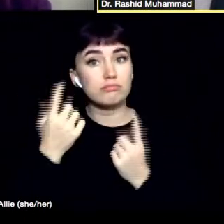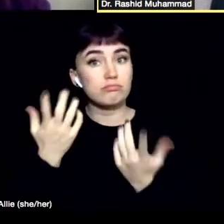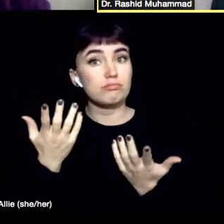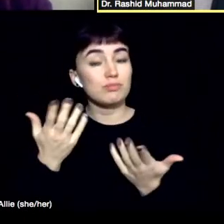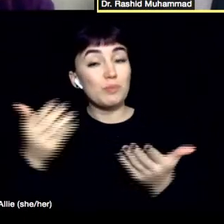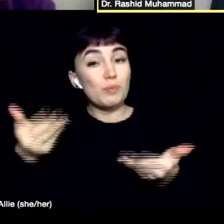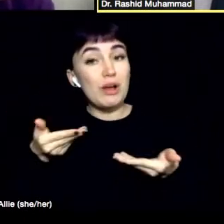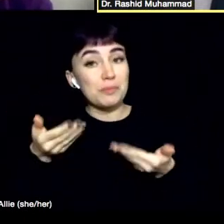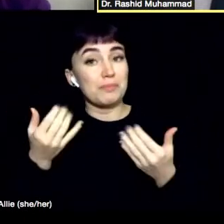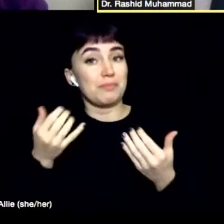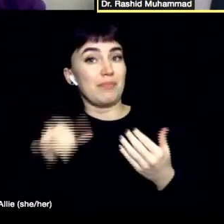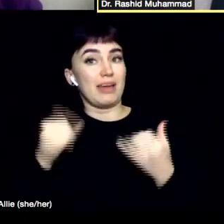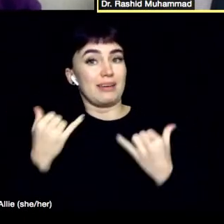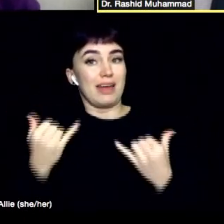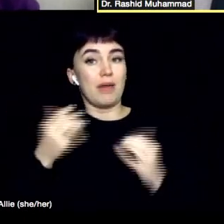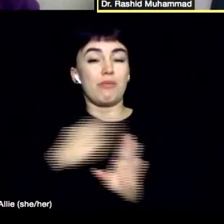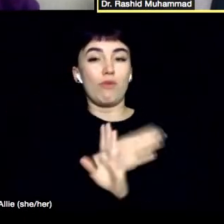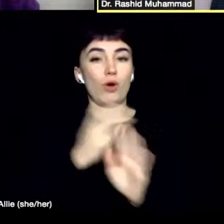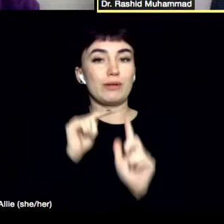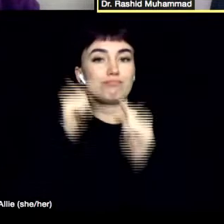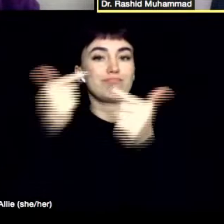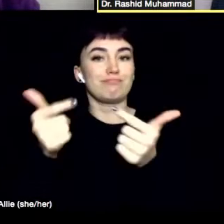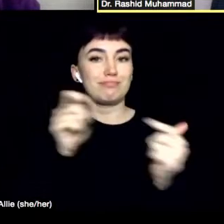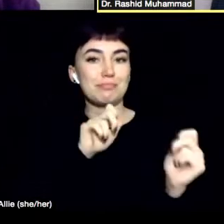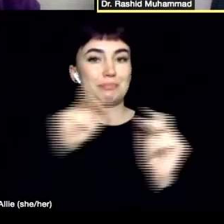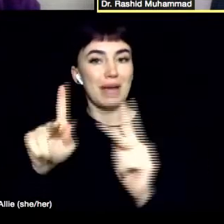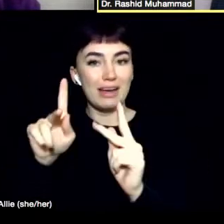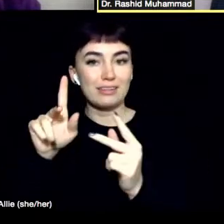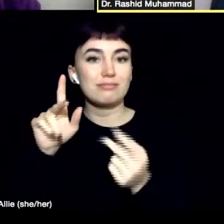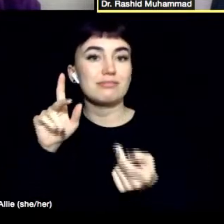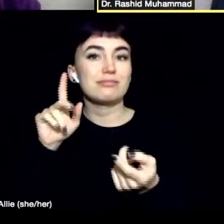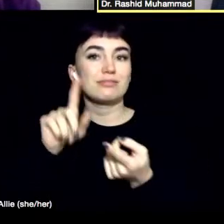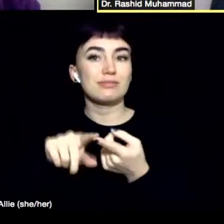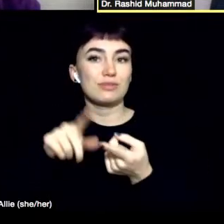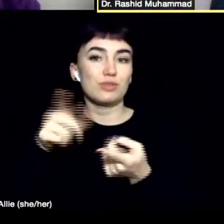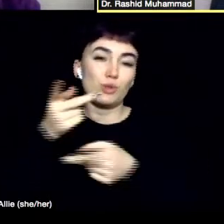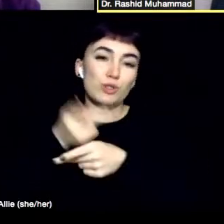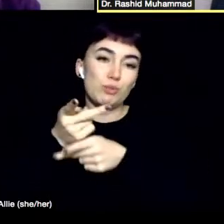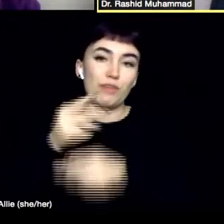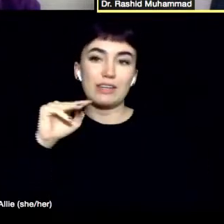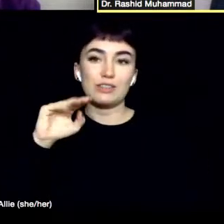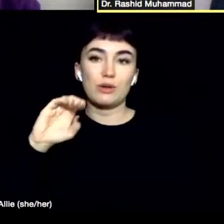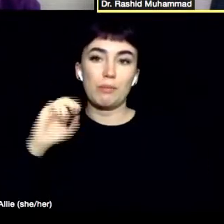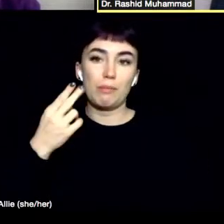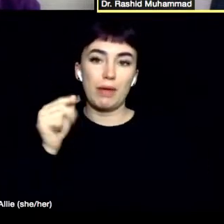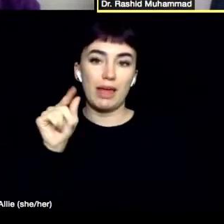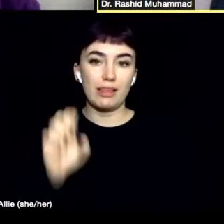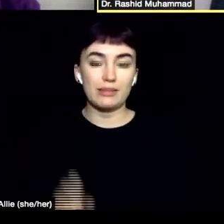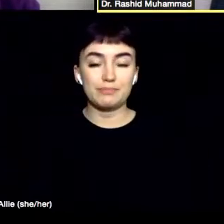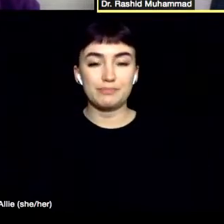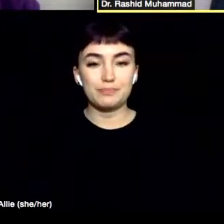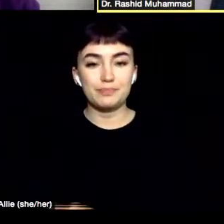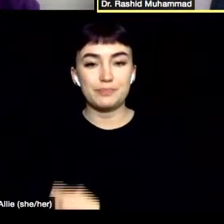welcome that before we turn the meeting back over, of course, to Supervisor Maley.